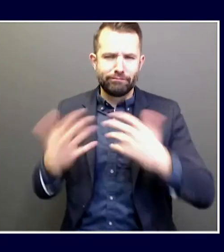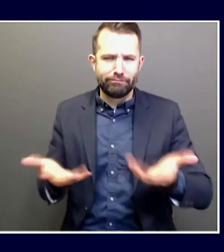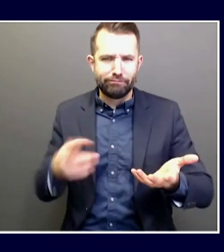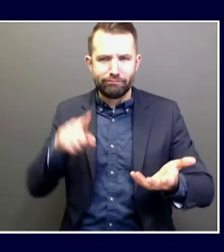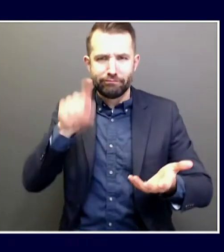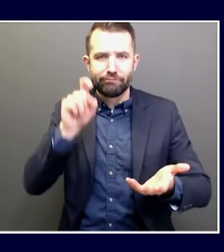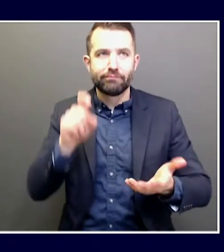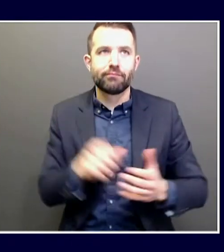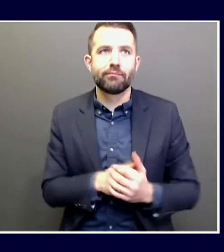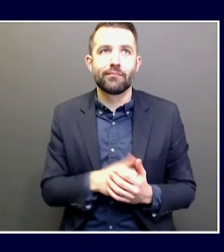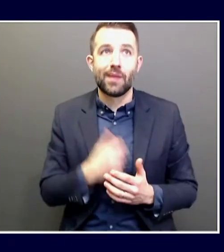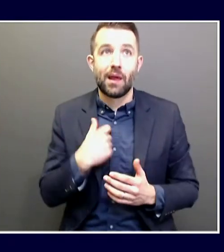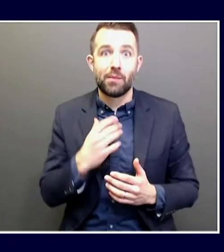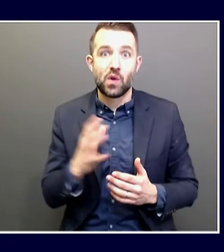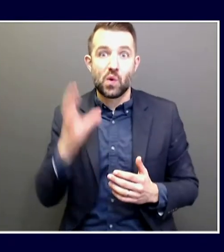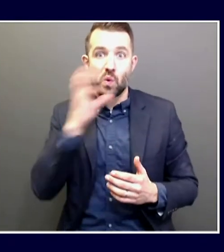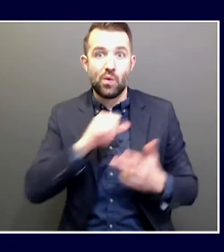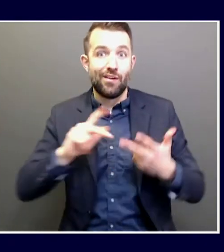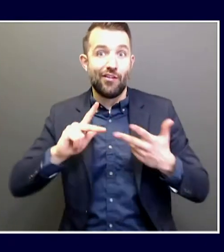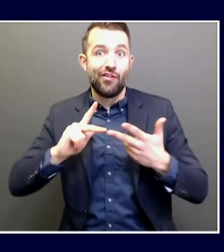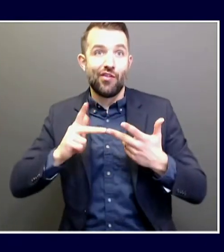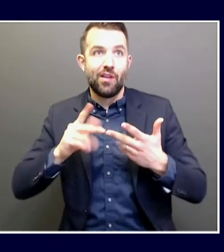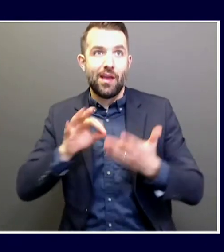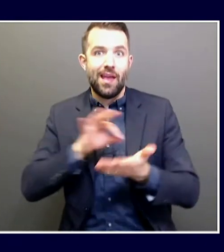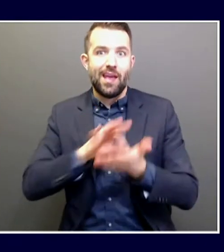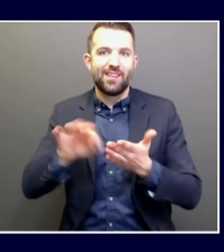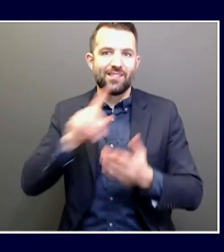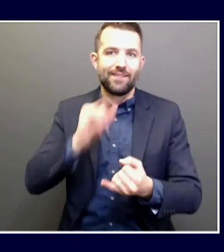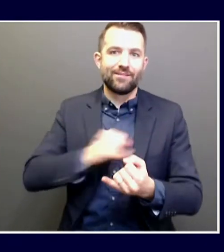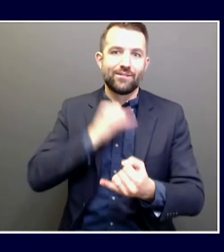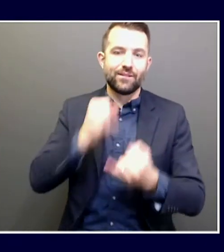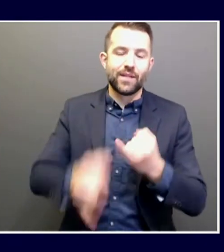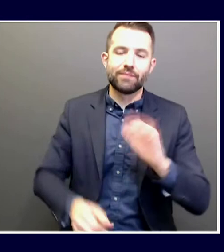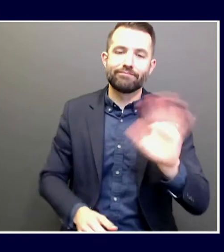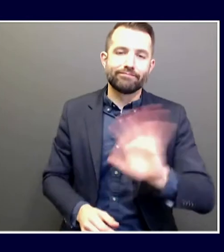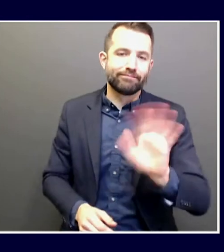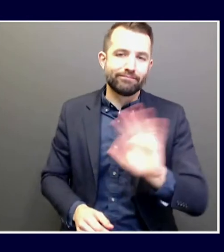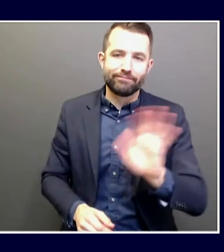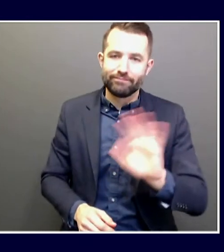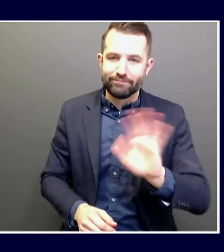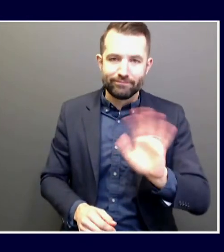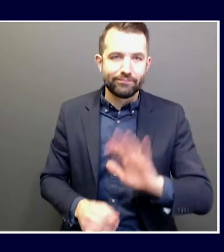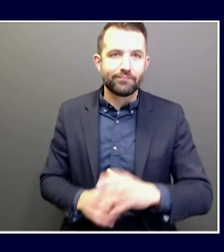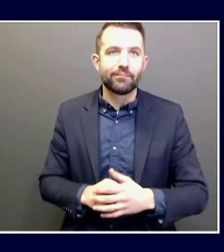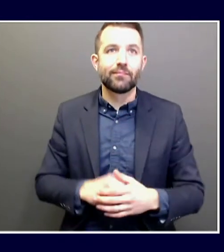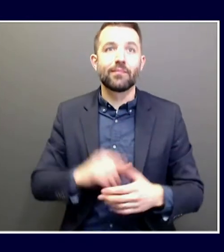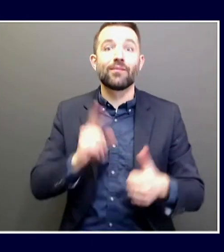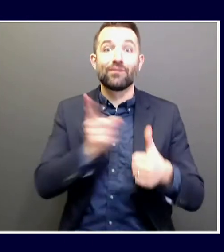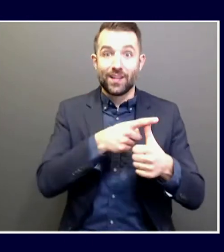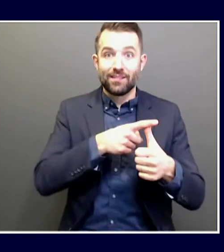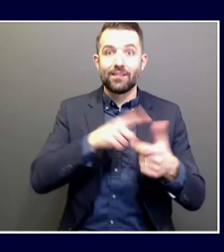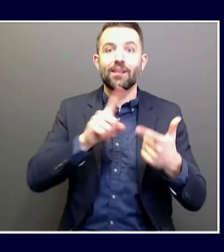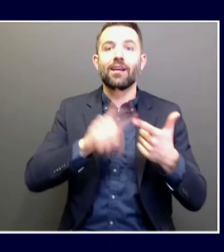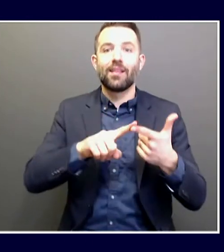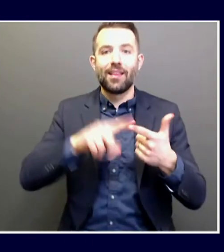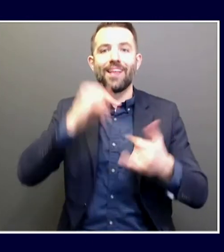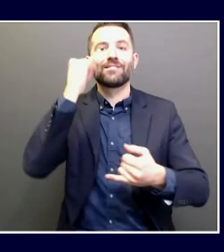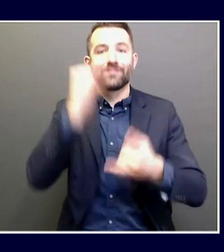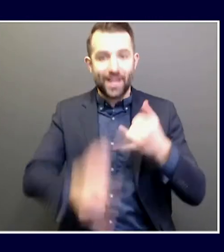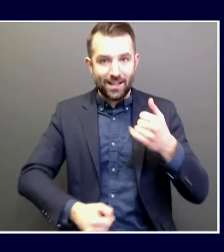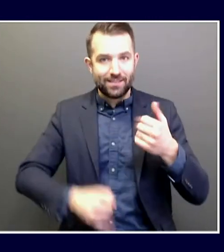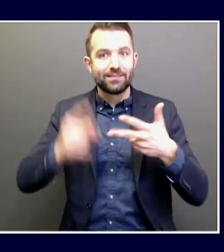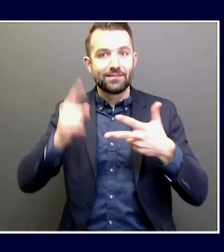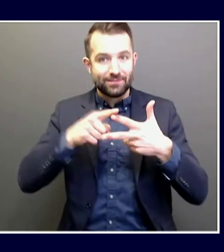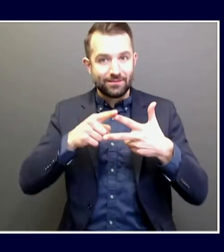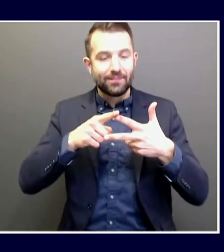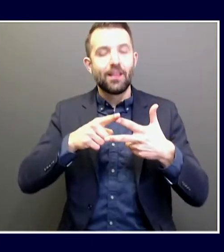third dose should be counted as a final dose, instead of reading the data as first dose,